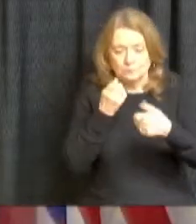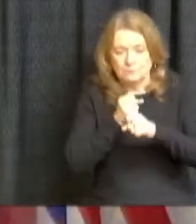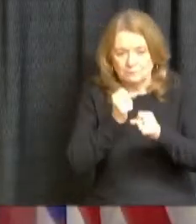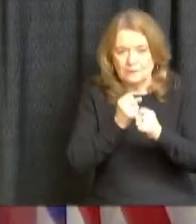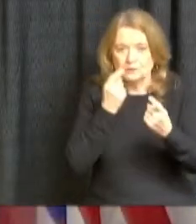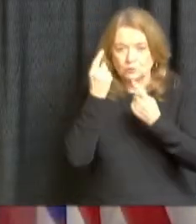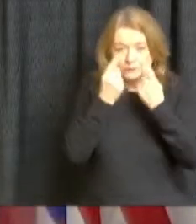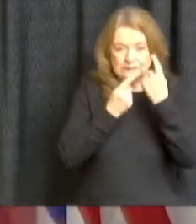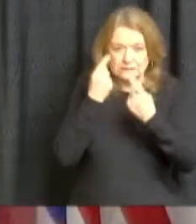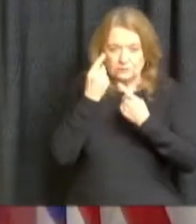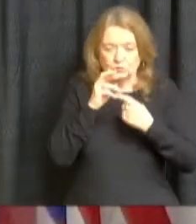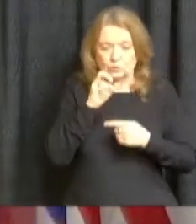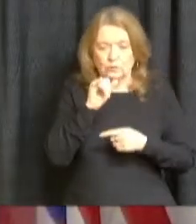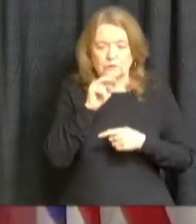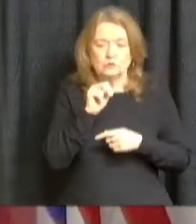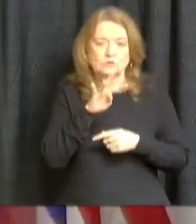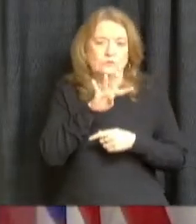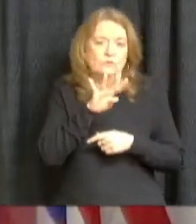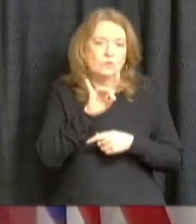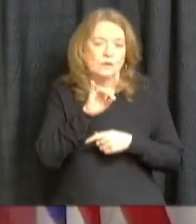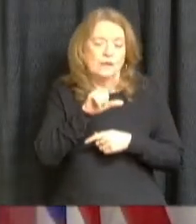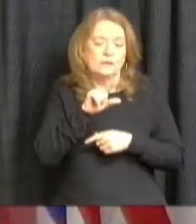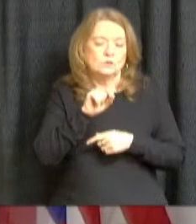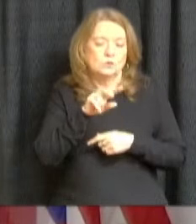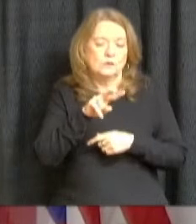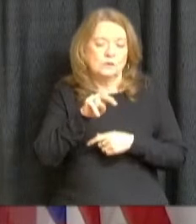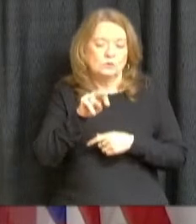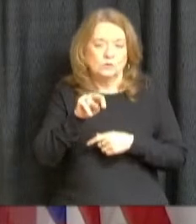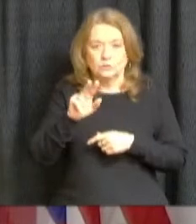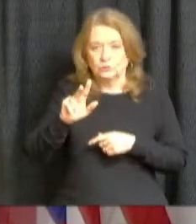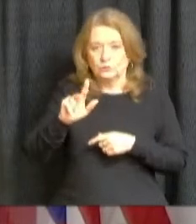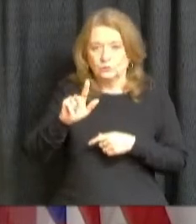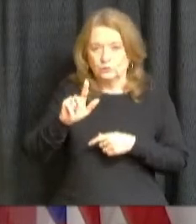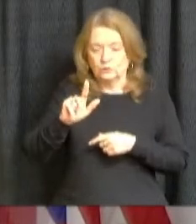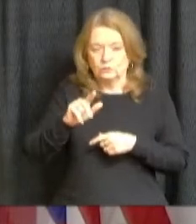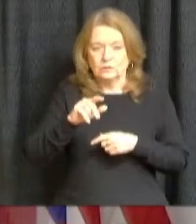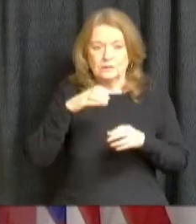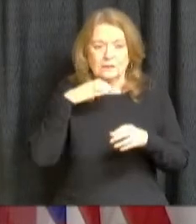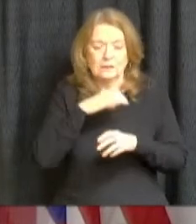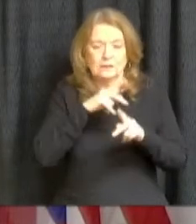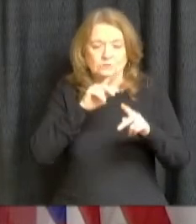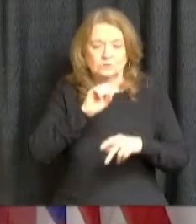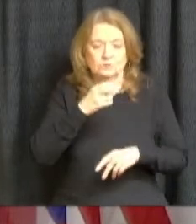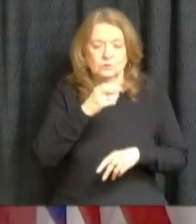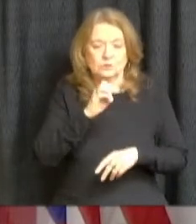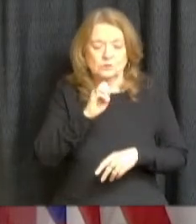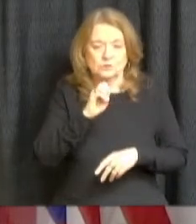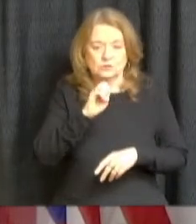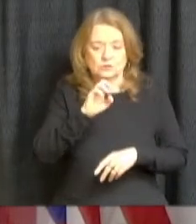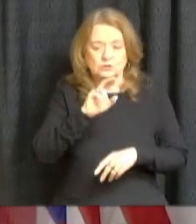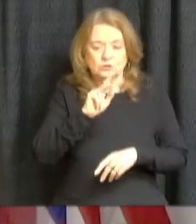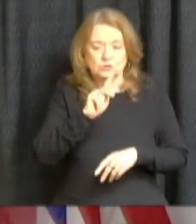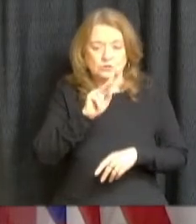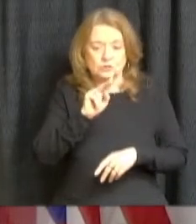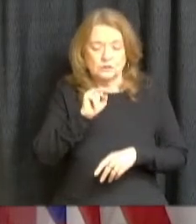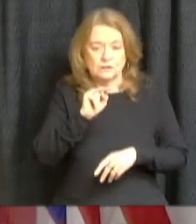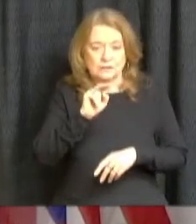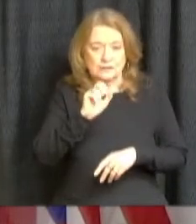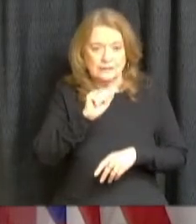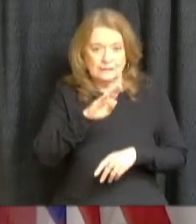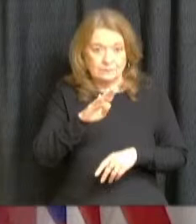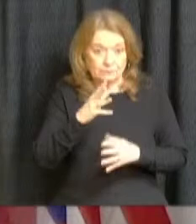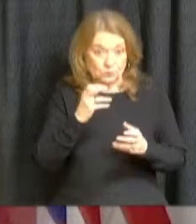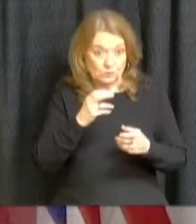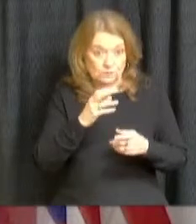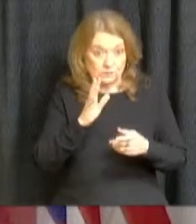to consider Resolution 48, 2022-23. Councilperson Shekinah, did you wish to speak to the motion to consider?